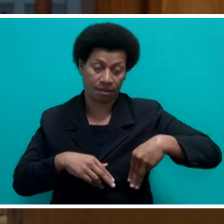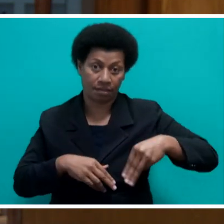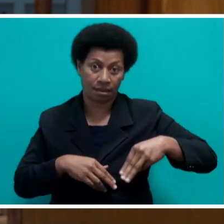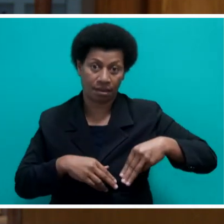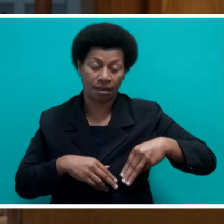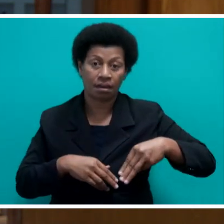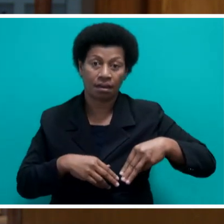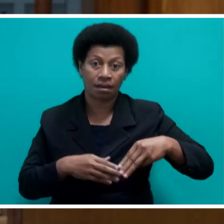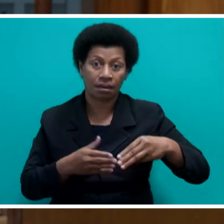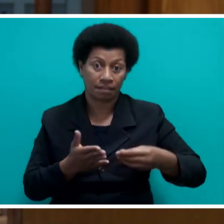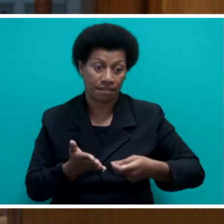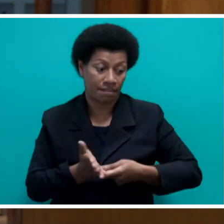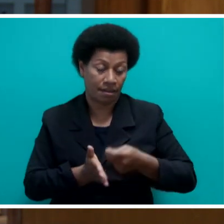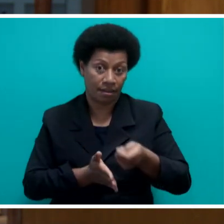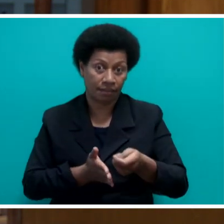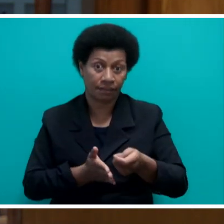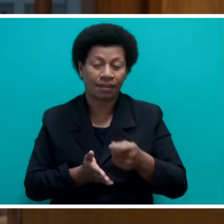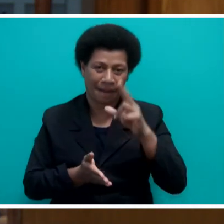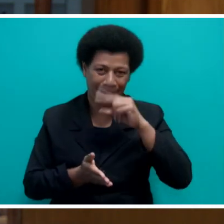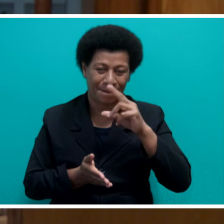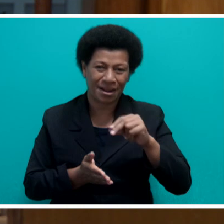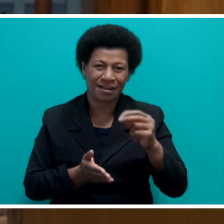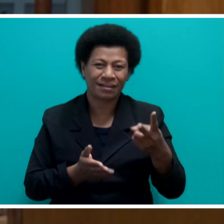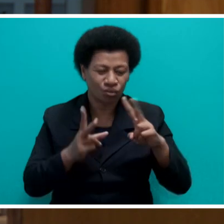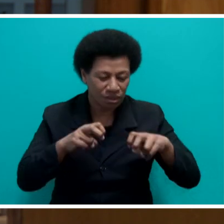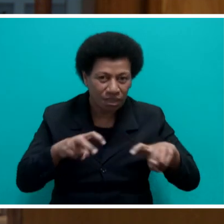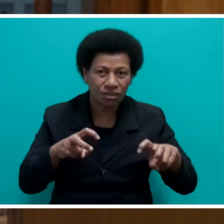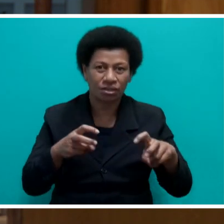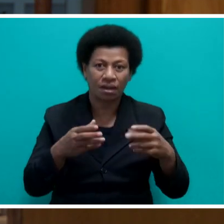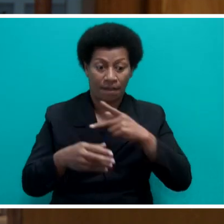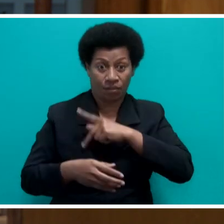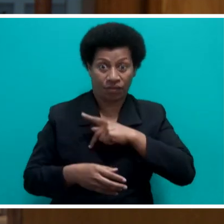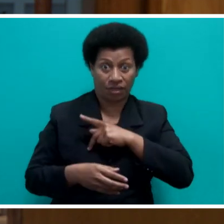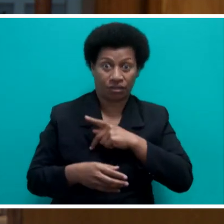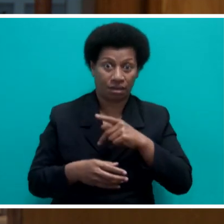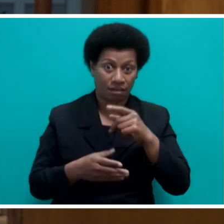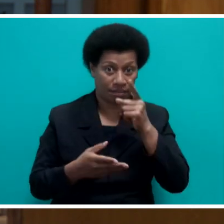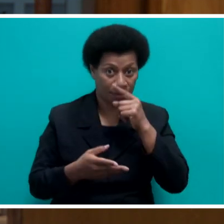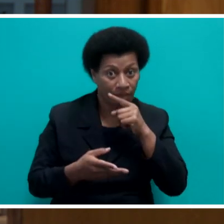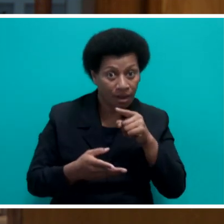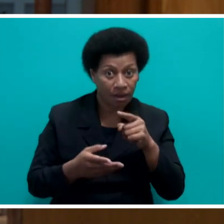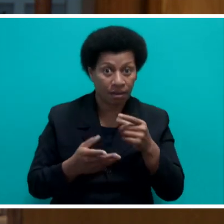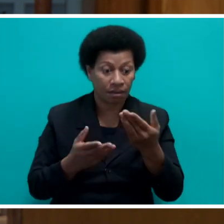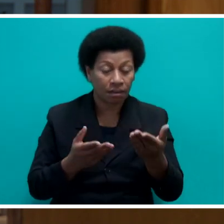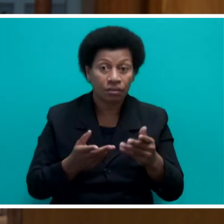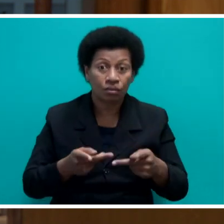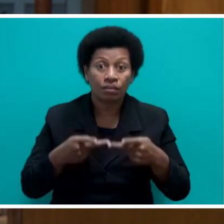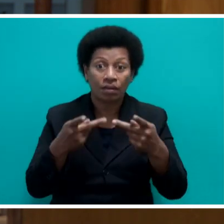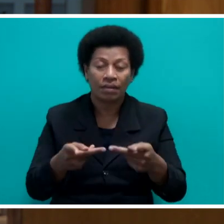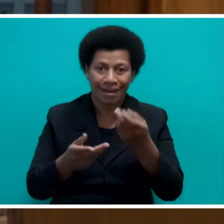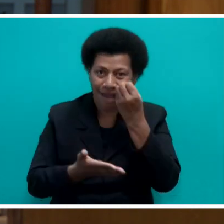enable policymakers, researchers, academics, and professional bodies to undertake and produce evidence-based